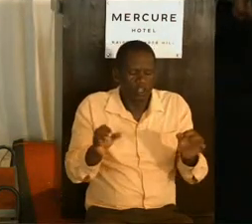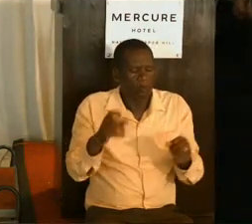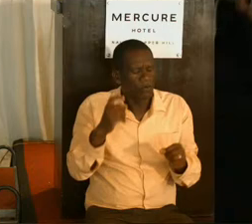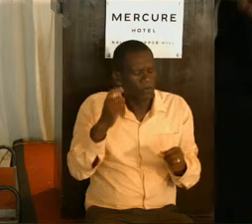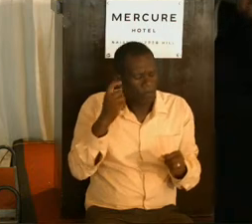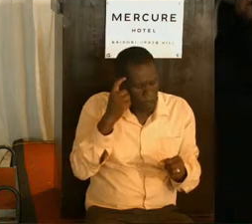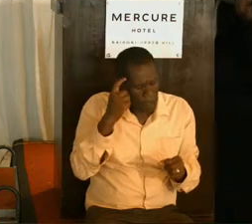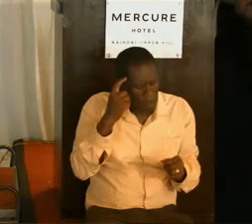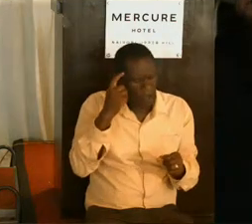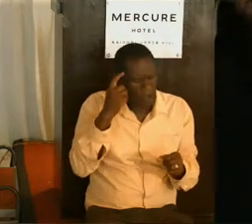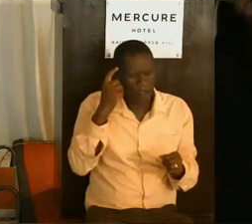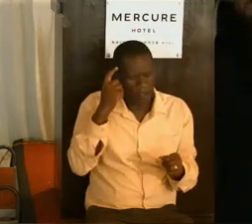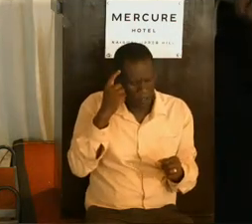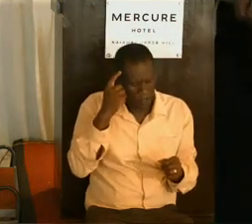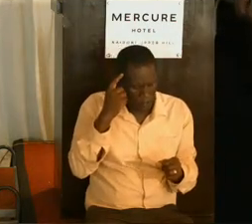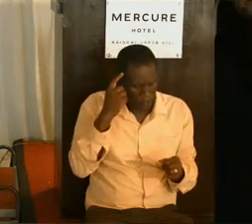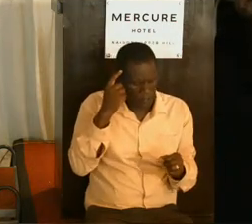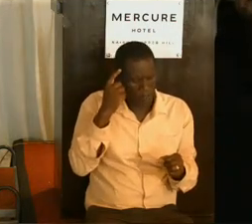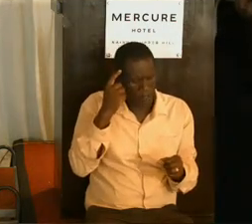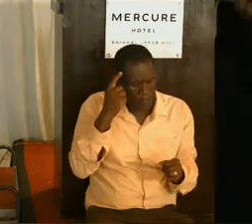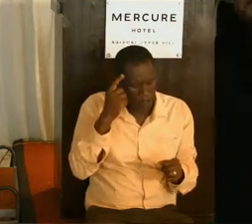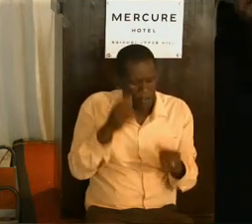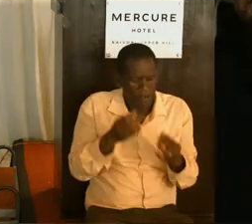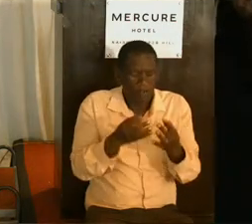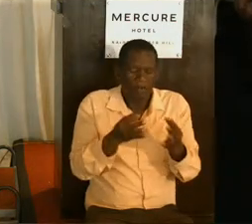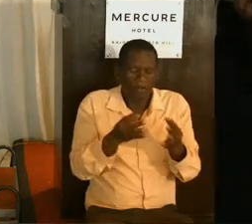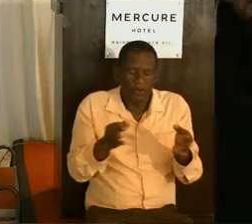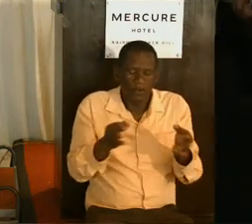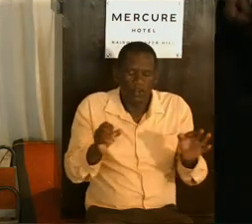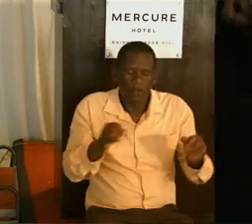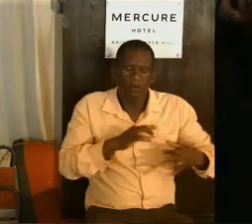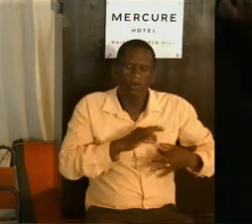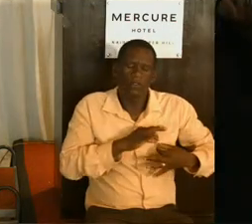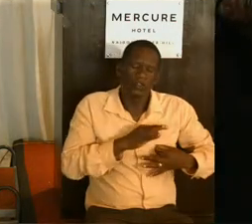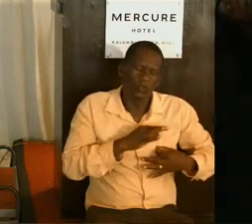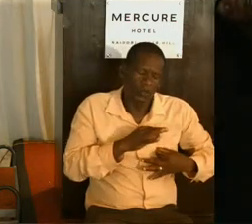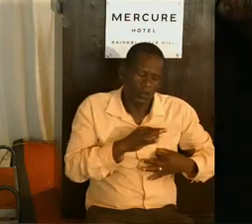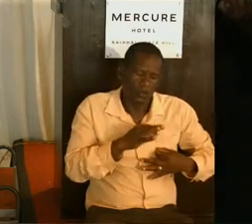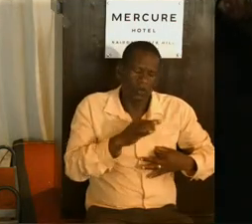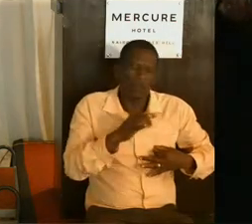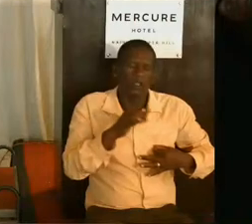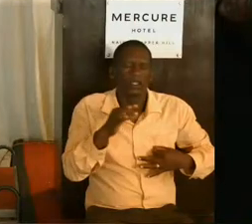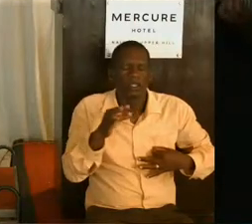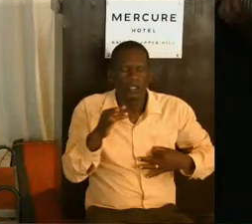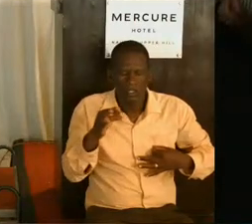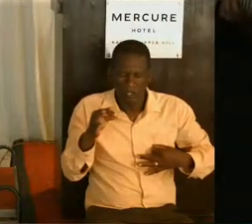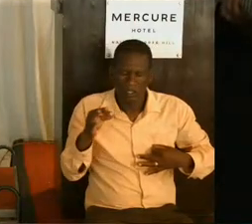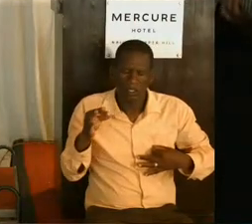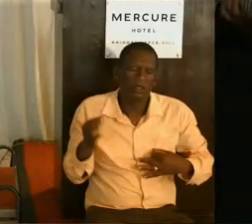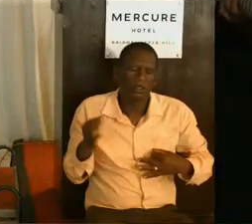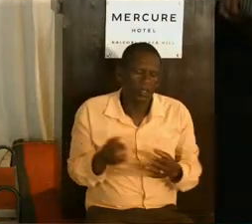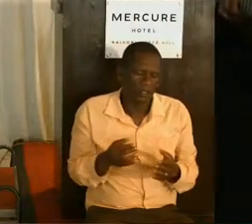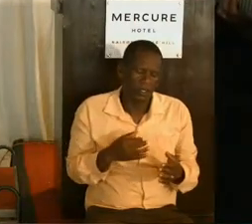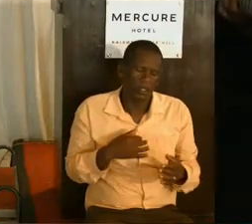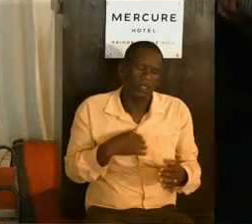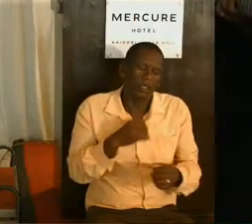freedom of the Mind freedom of the Soul